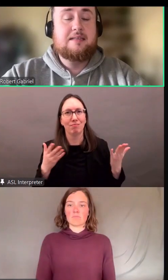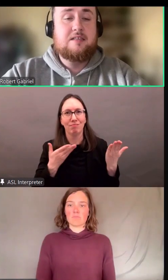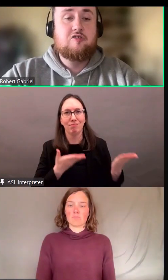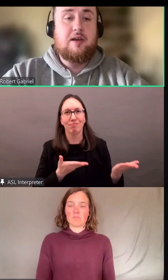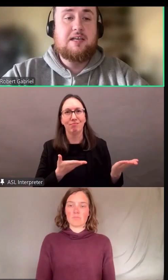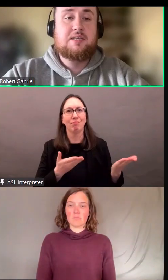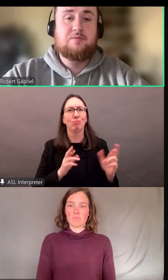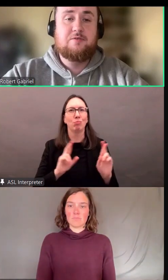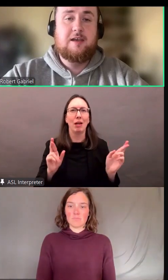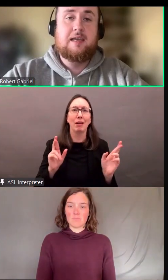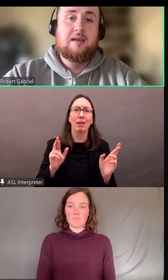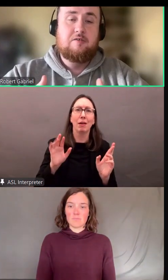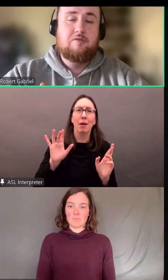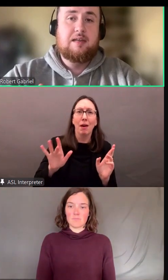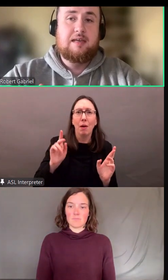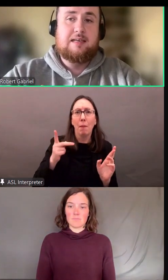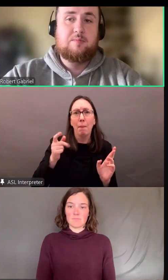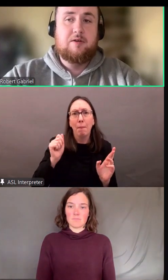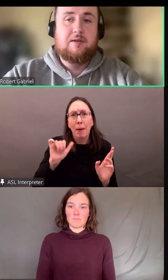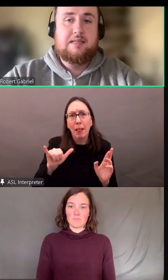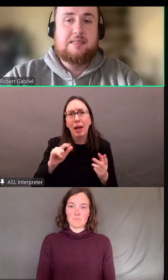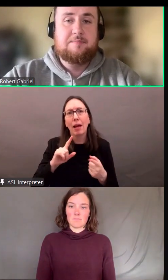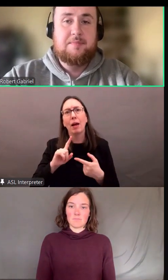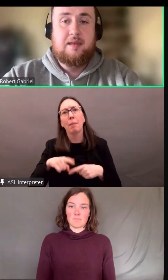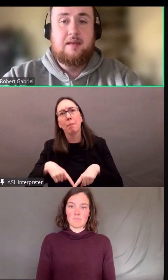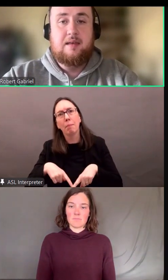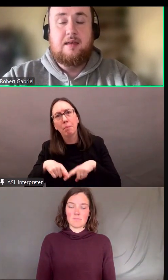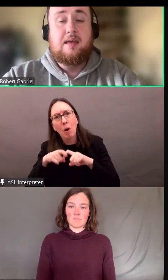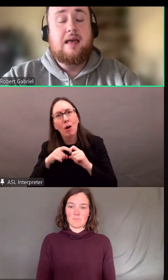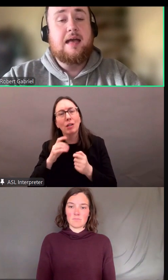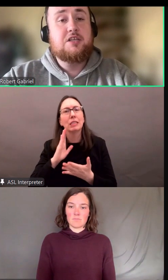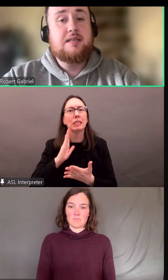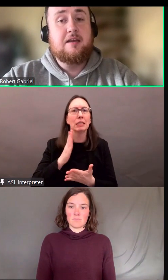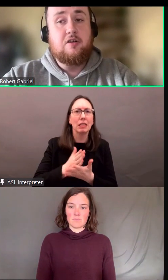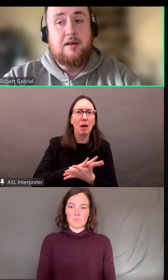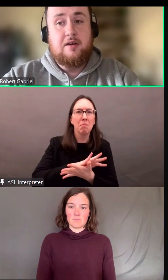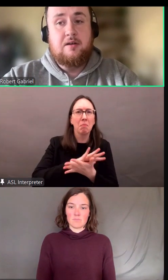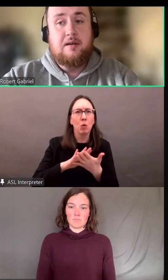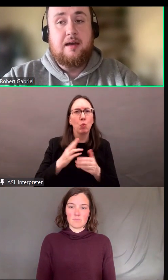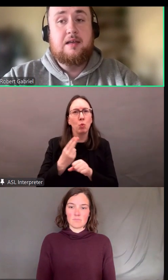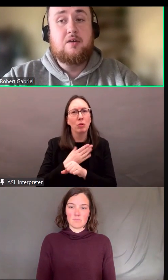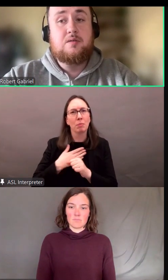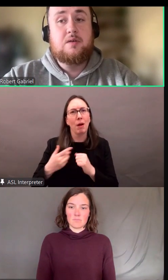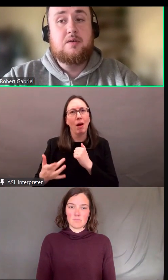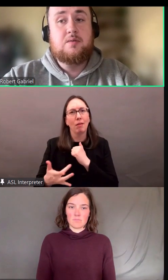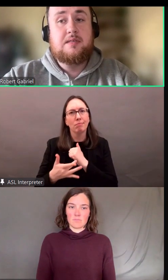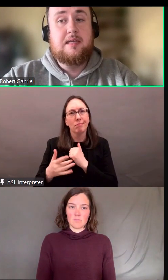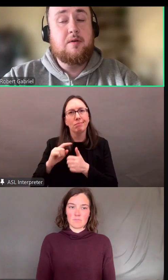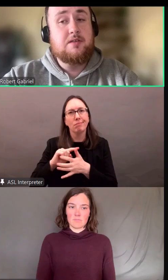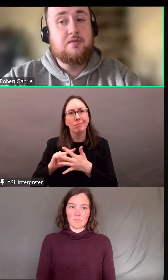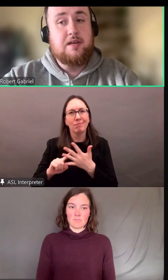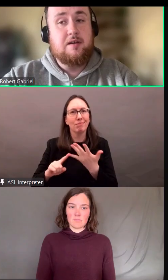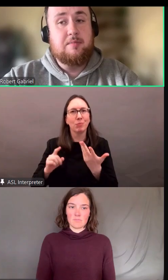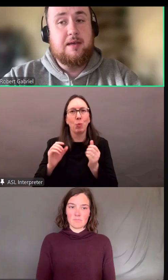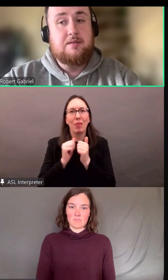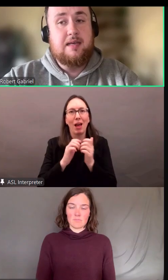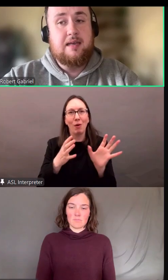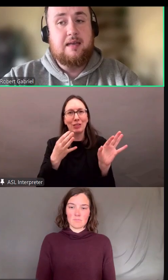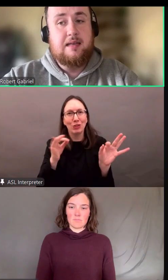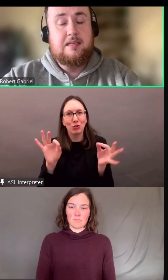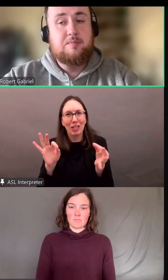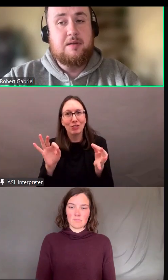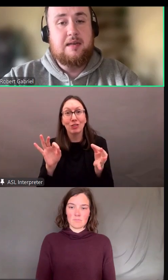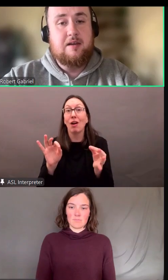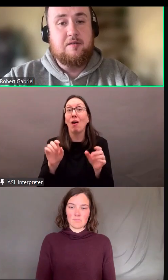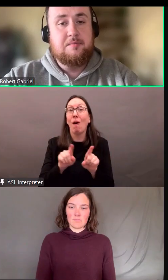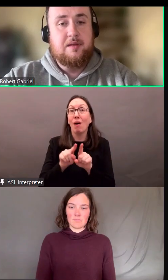nice distraction-free reading experience. And just like earlier, I can also use the immersive reader by using